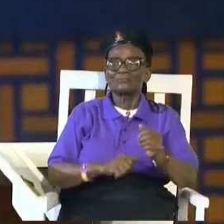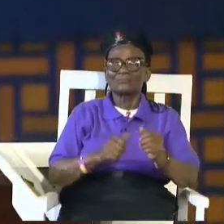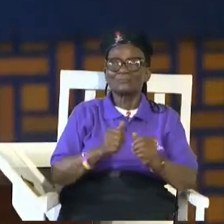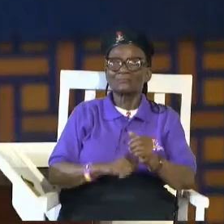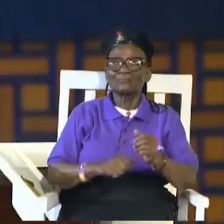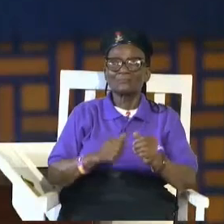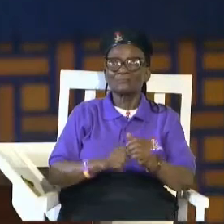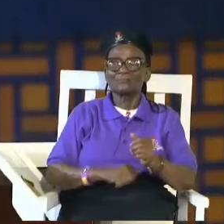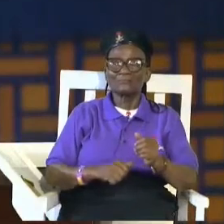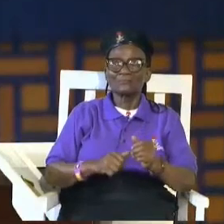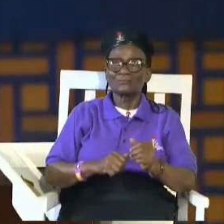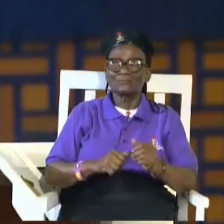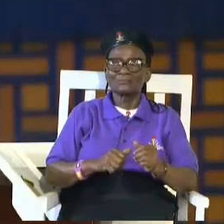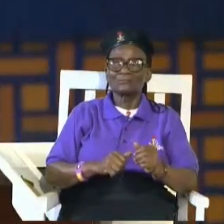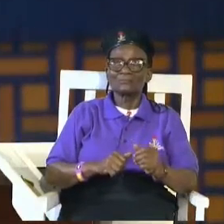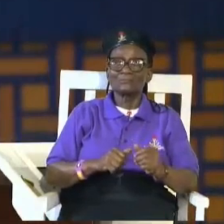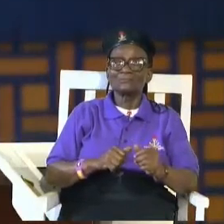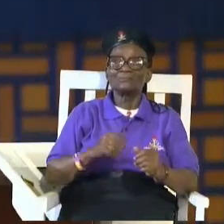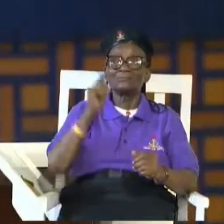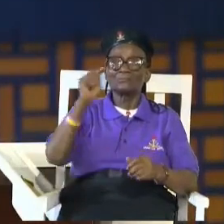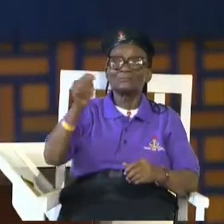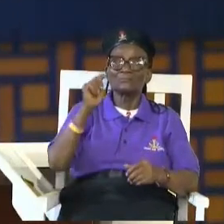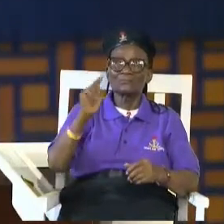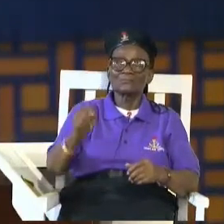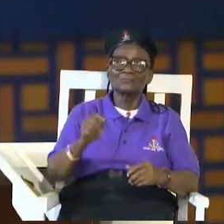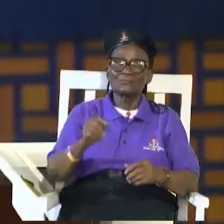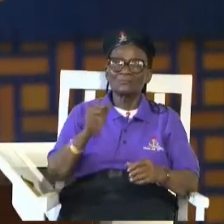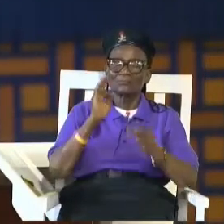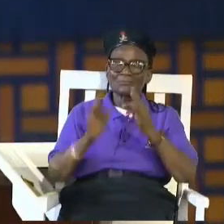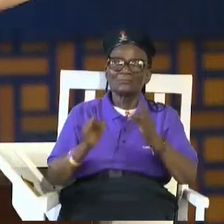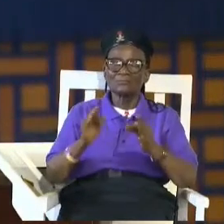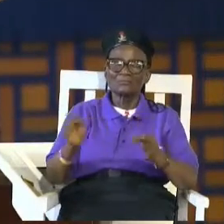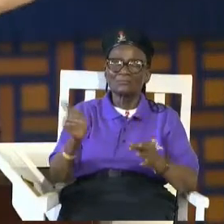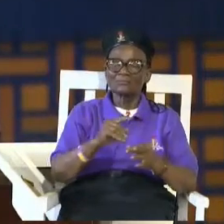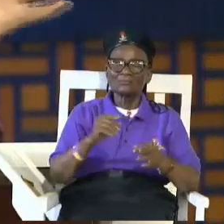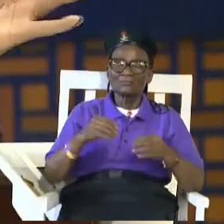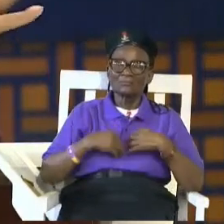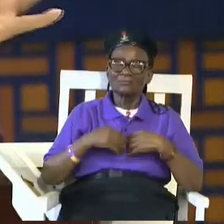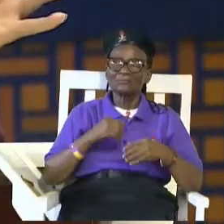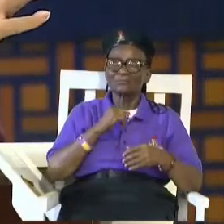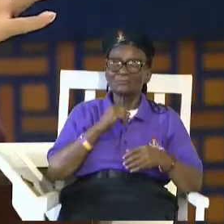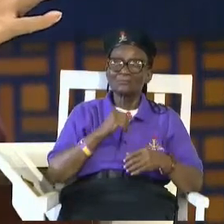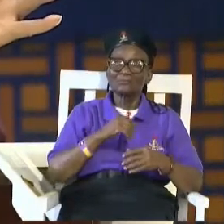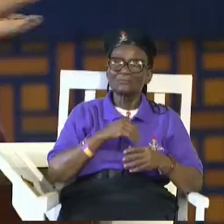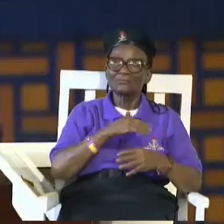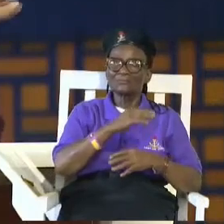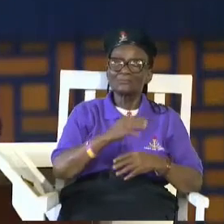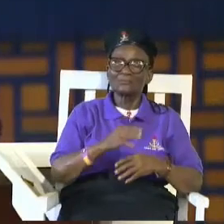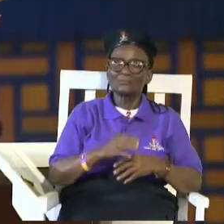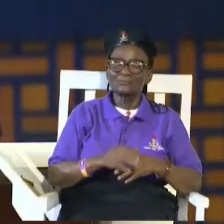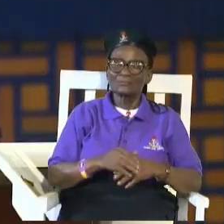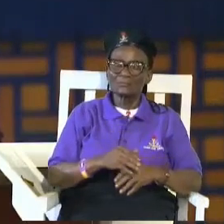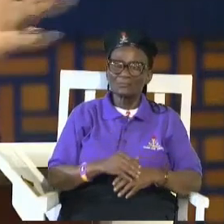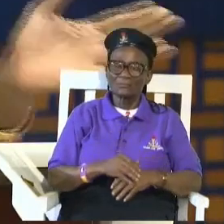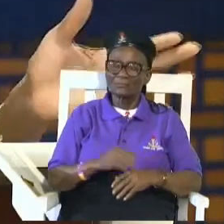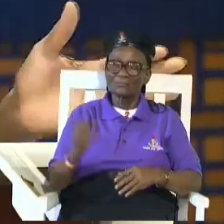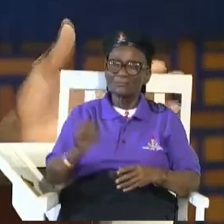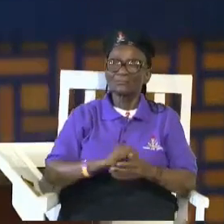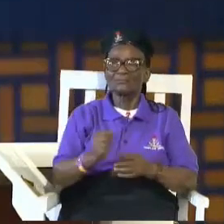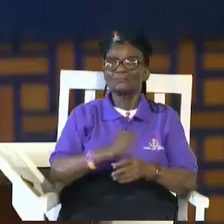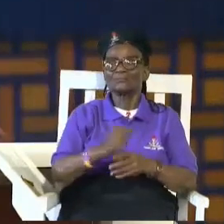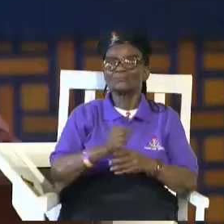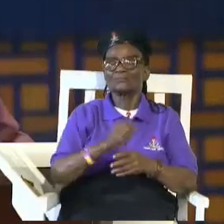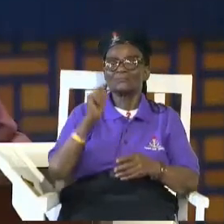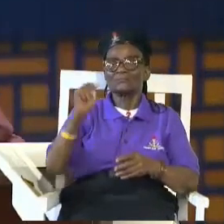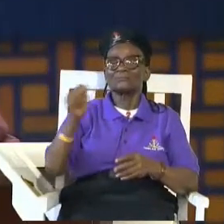Every testimony. If you have not shared a testimony in the past 3 years, it's because you've never had a